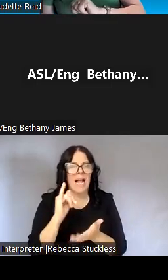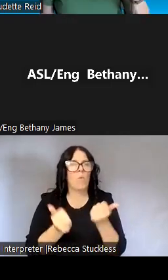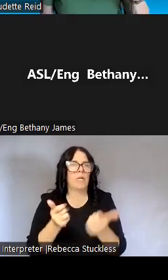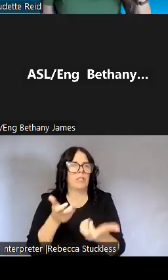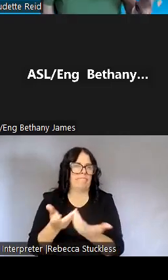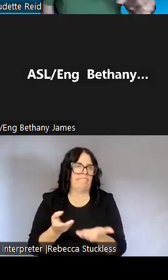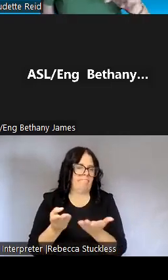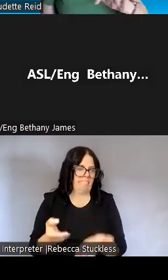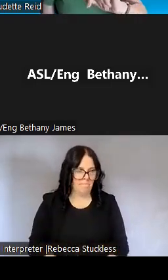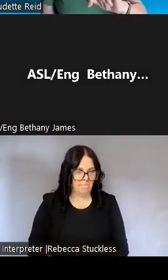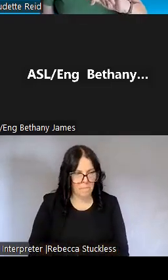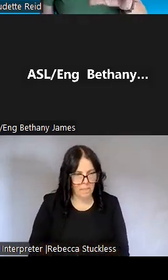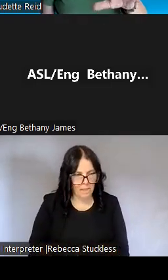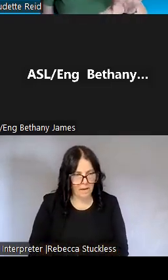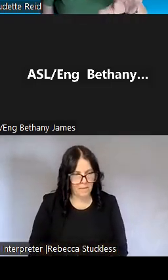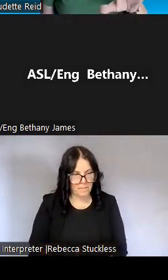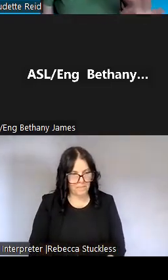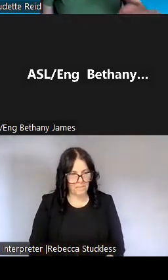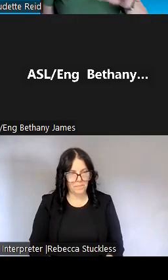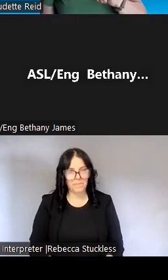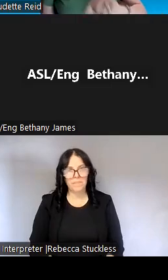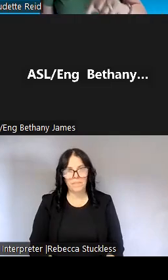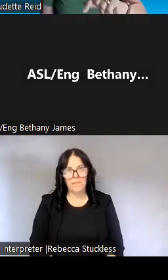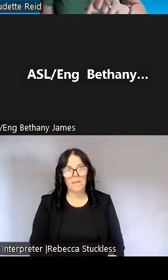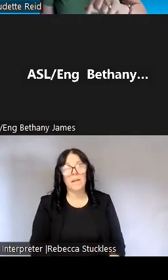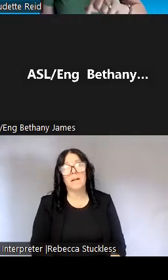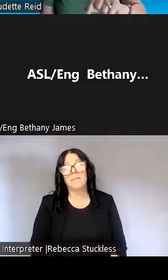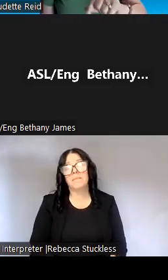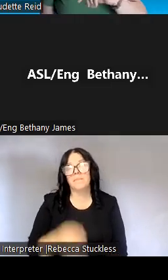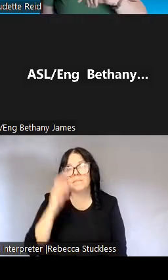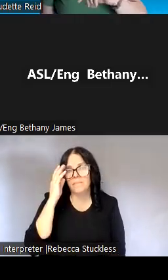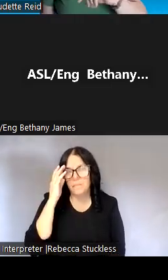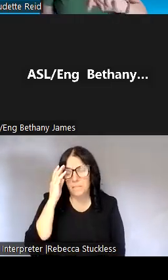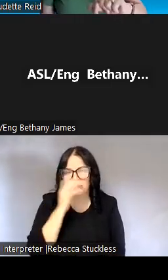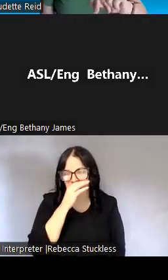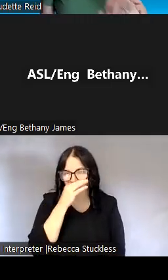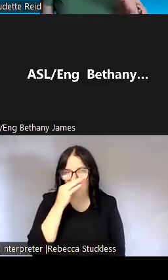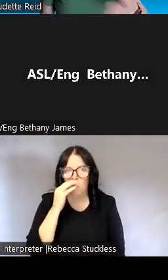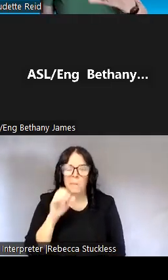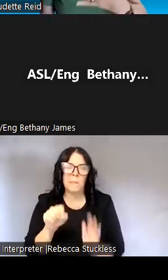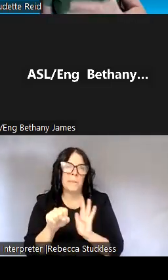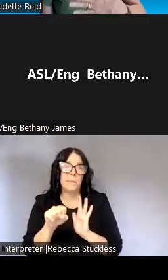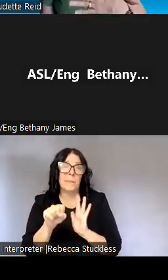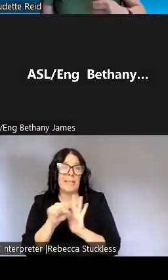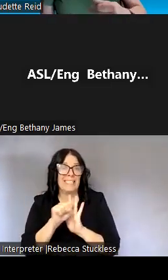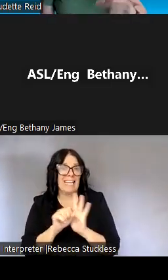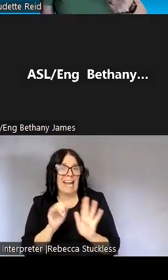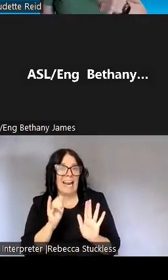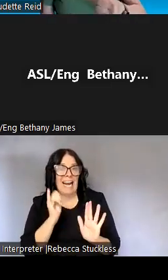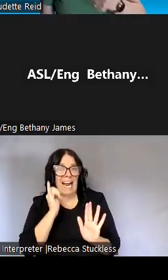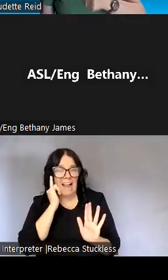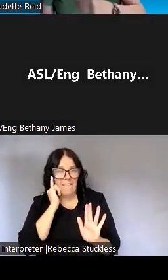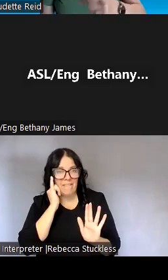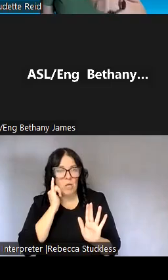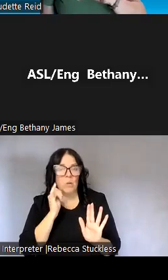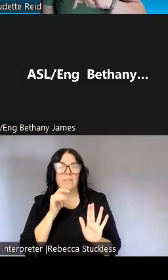So the state iPhones are both a tool for you to use and something that you can use to demonstrate